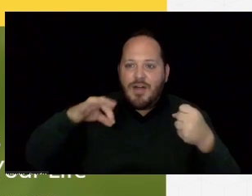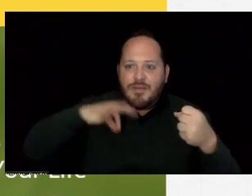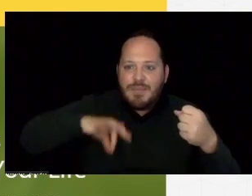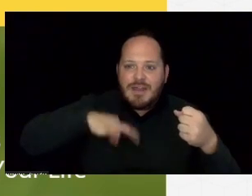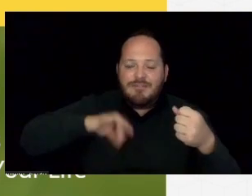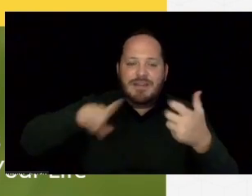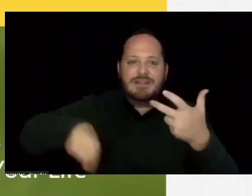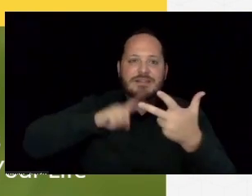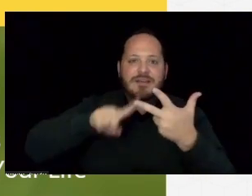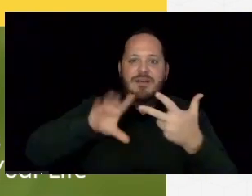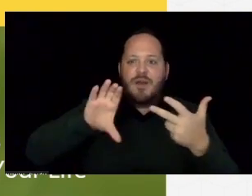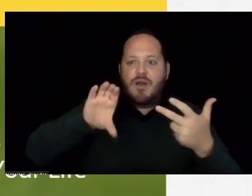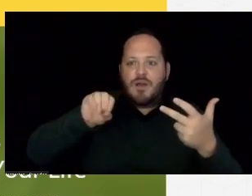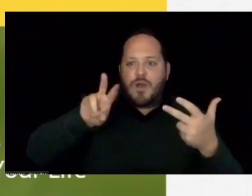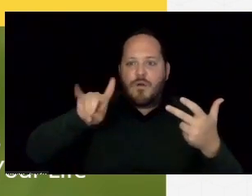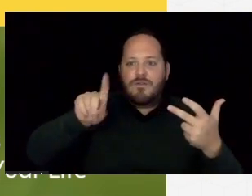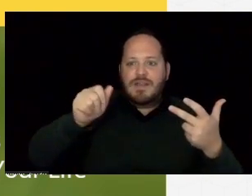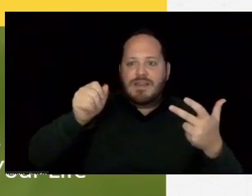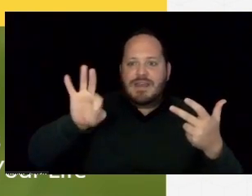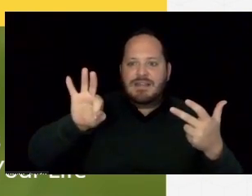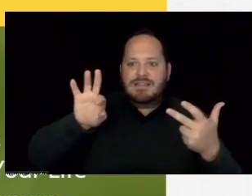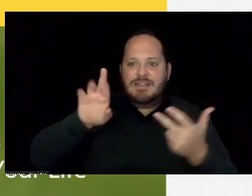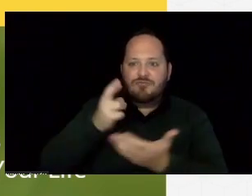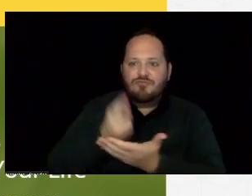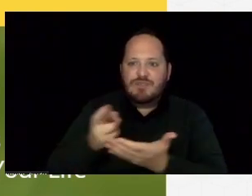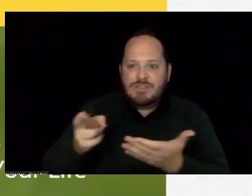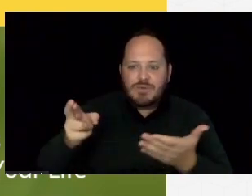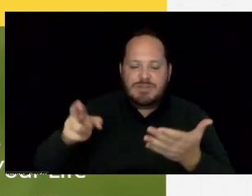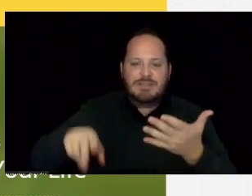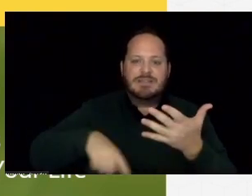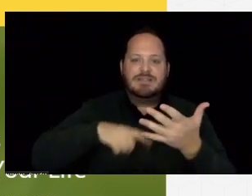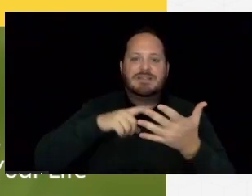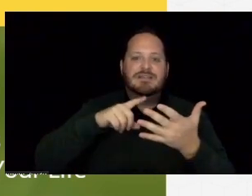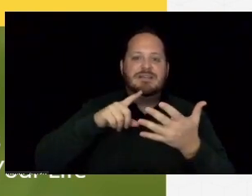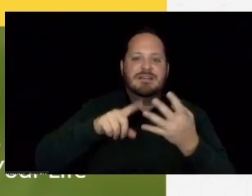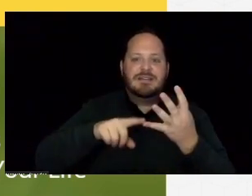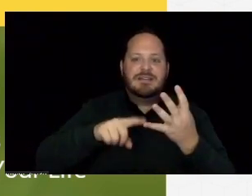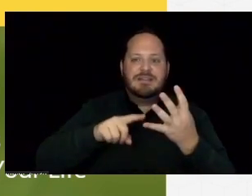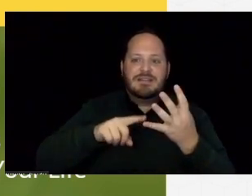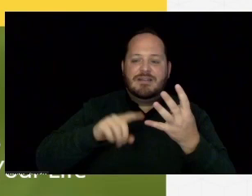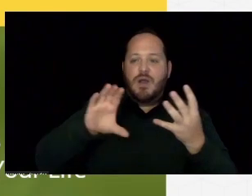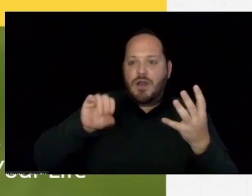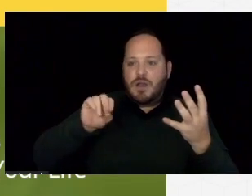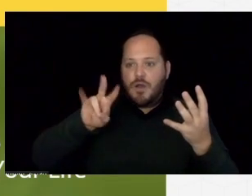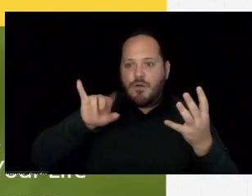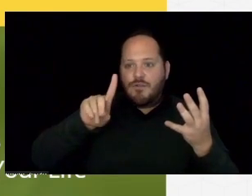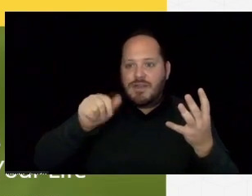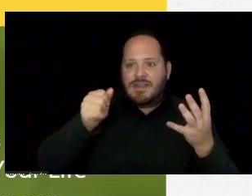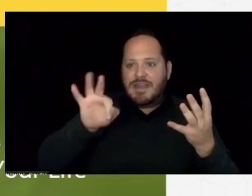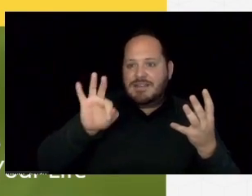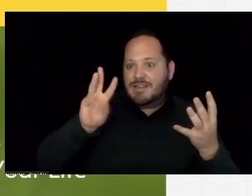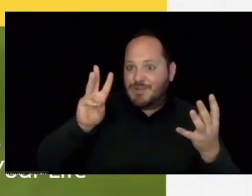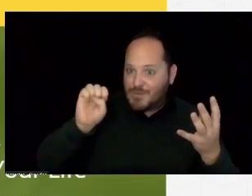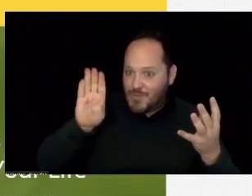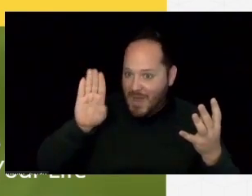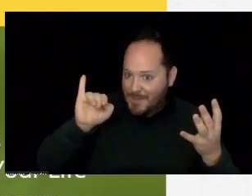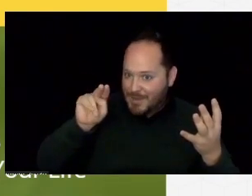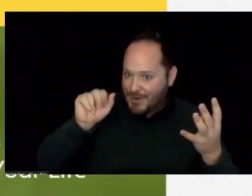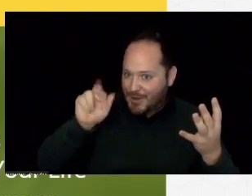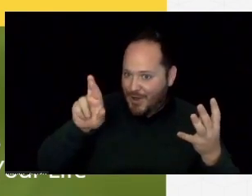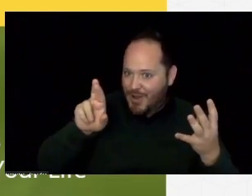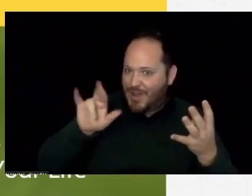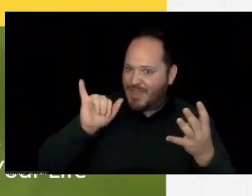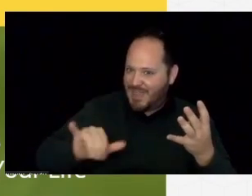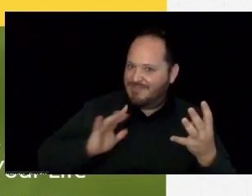COVID-19 resources and a way to learn about the COVID-19 webinar, which is excellent. And then the last